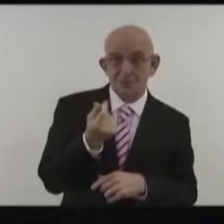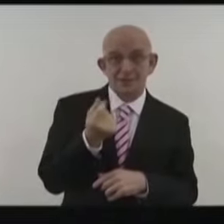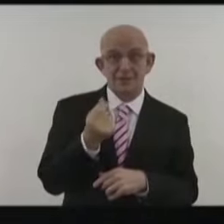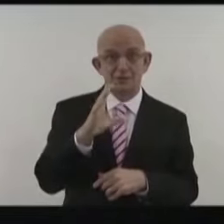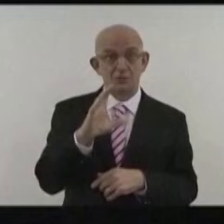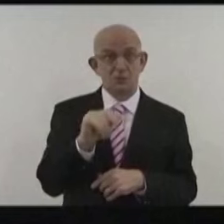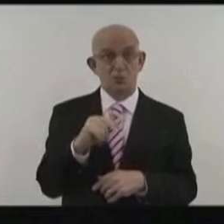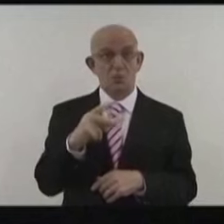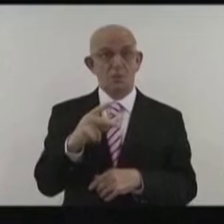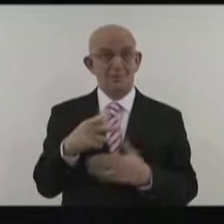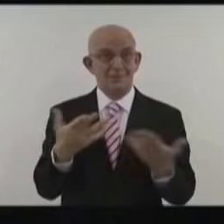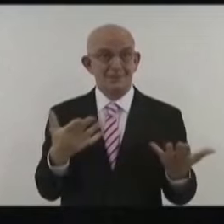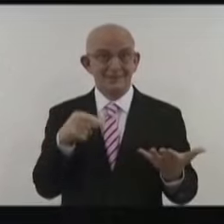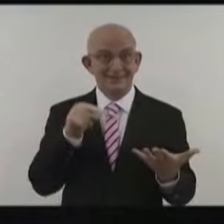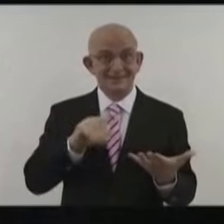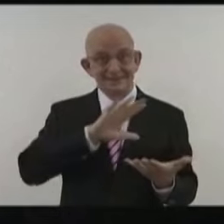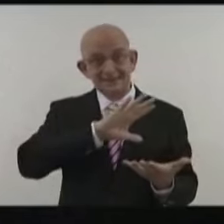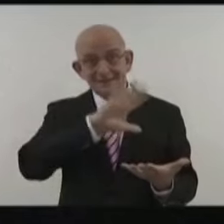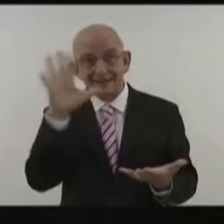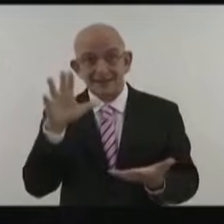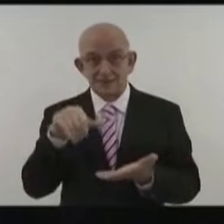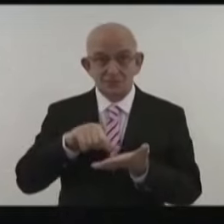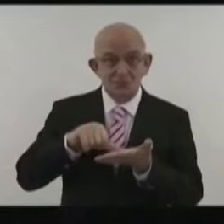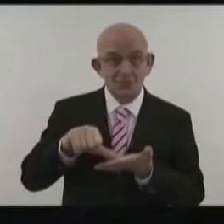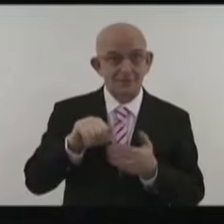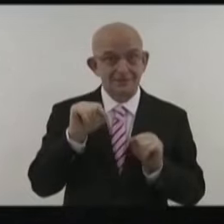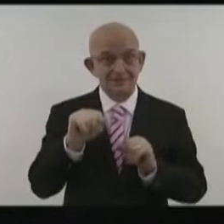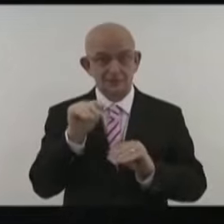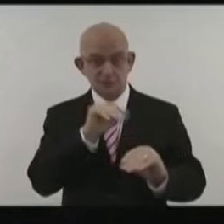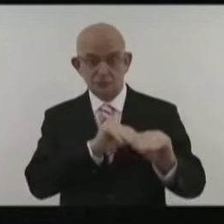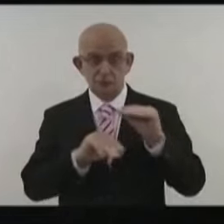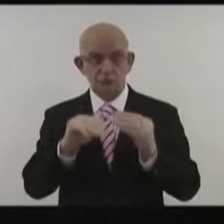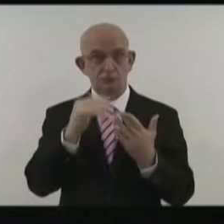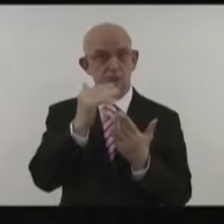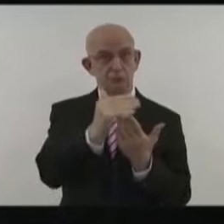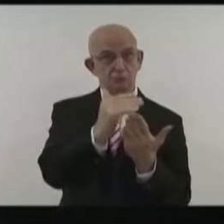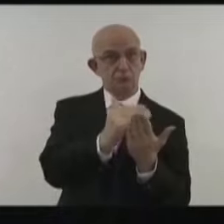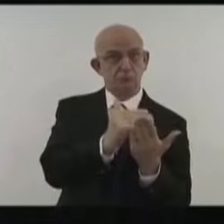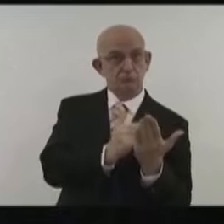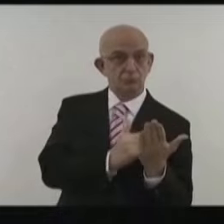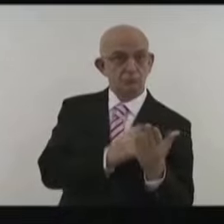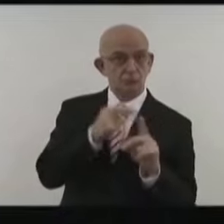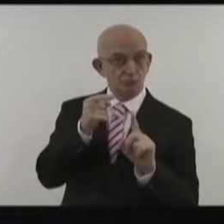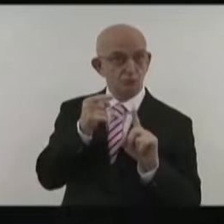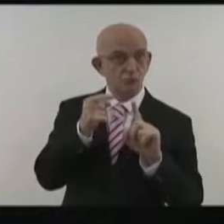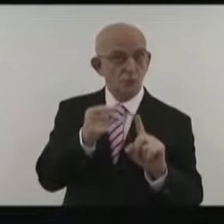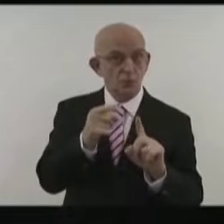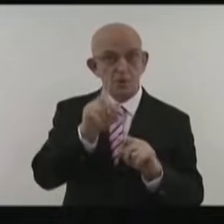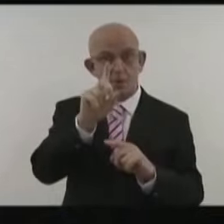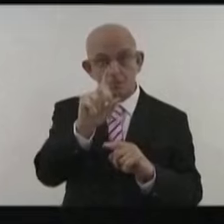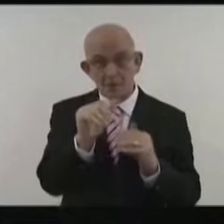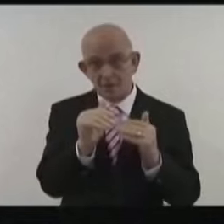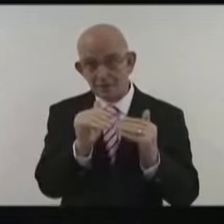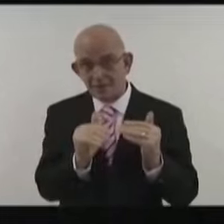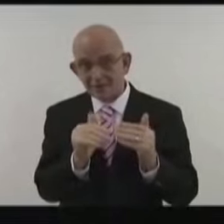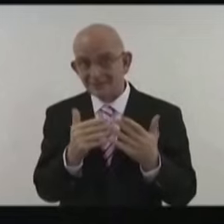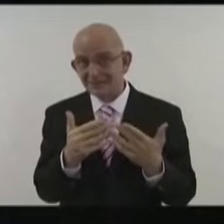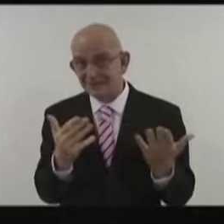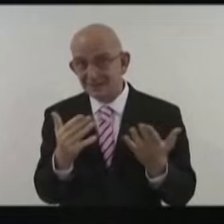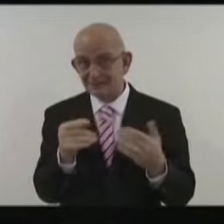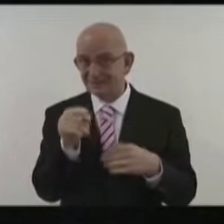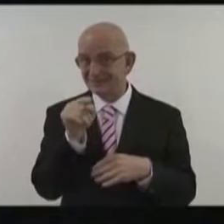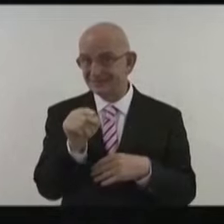the adaptation and loss damage needs of developing countries. The COP should also agree on quantum of not less than